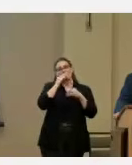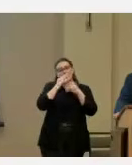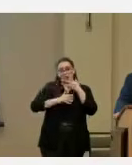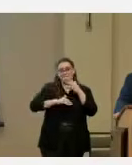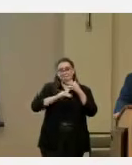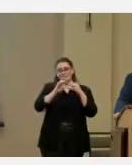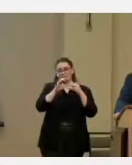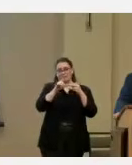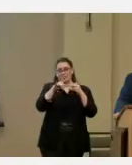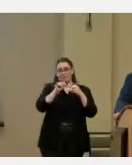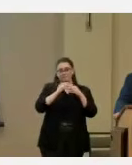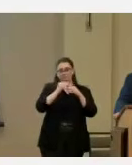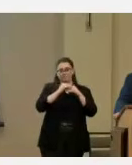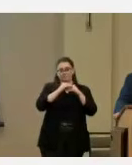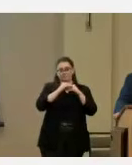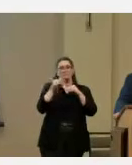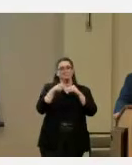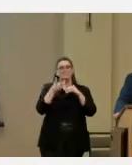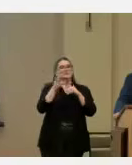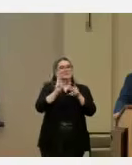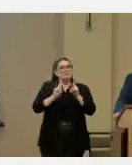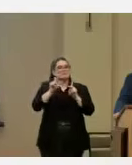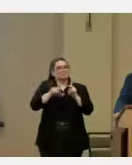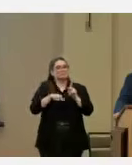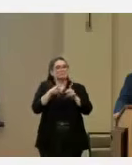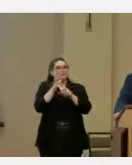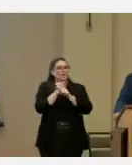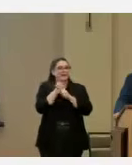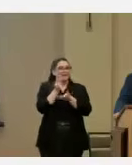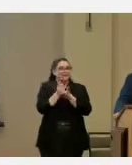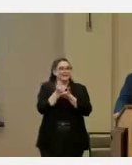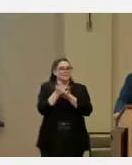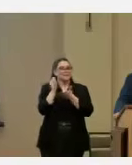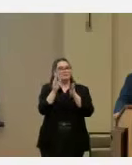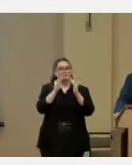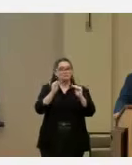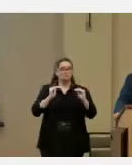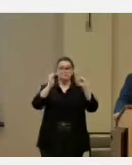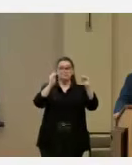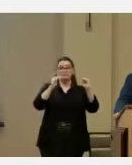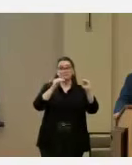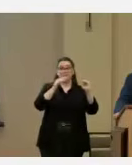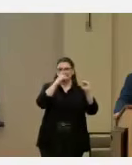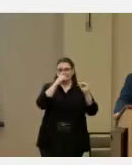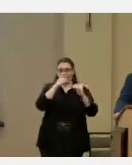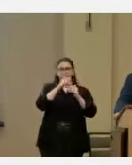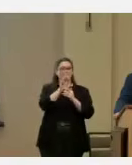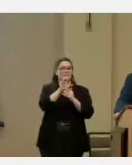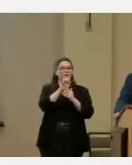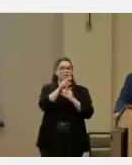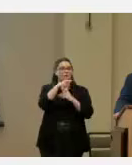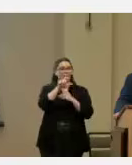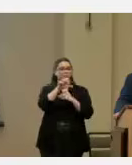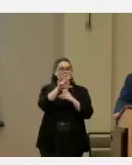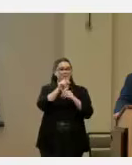clot. So these are the people that should be treated. So this is another advance in complement metabolism. So we